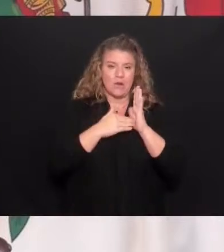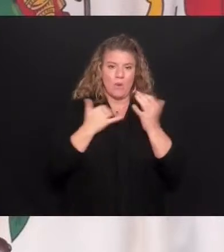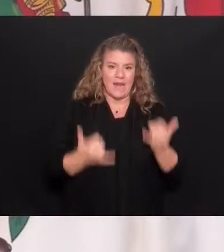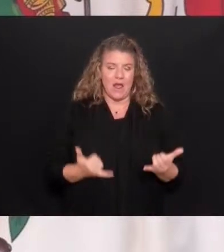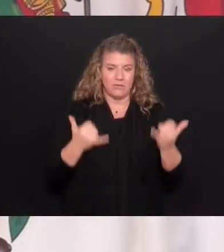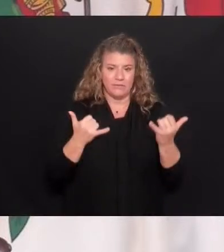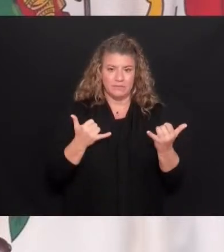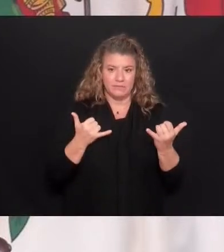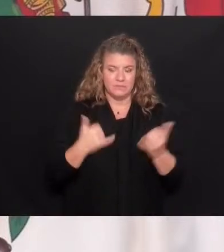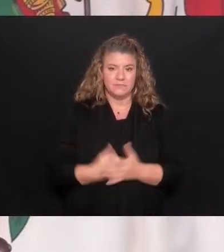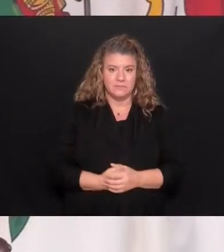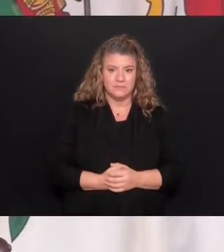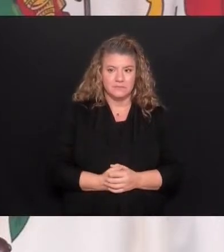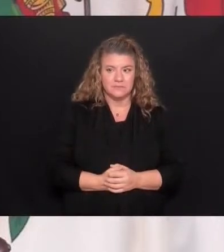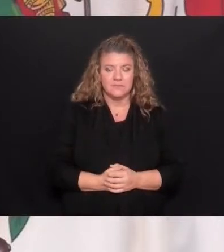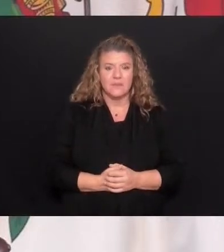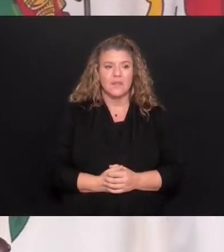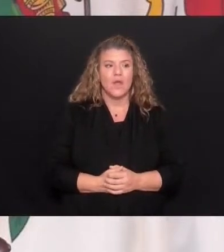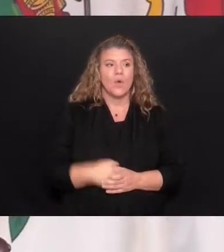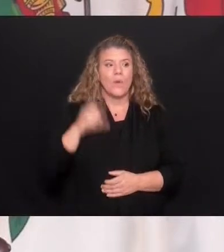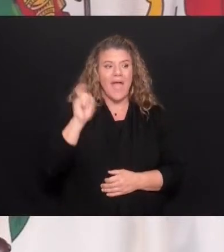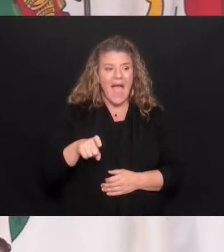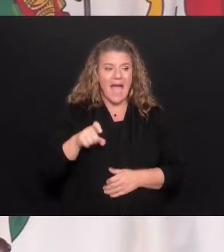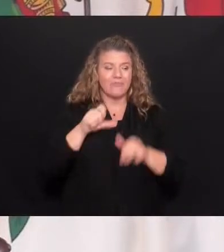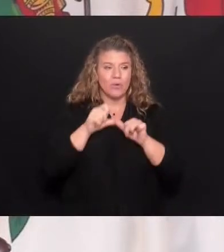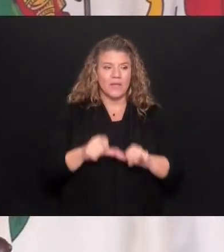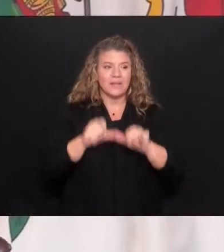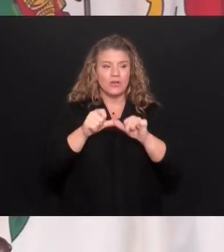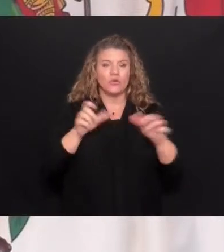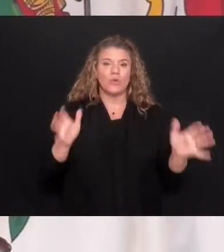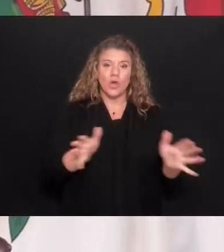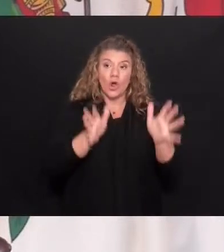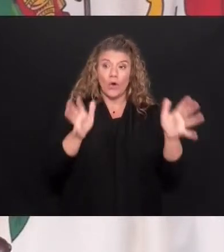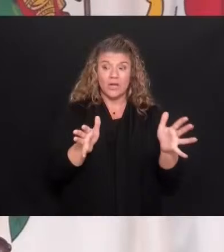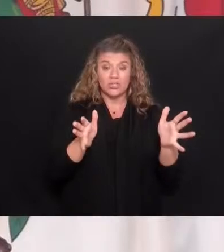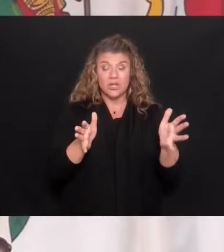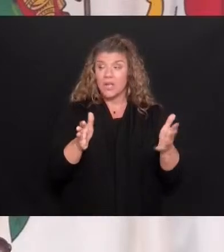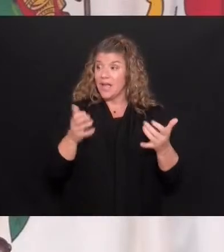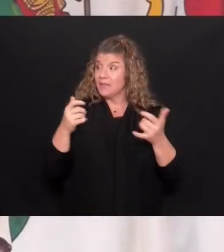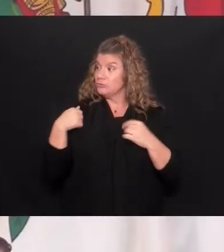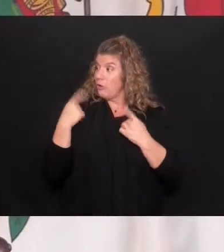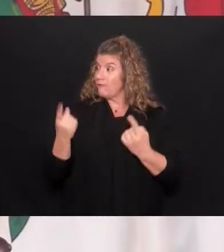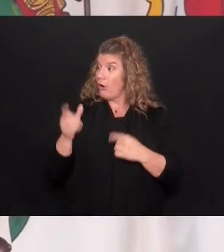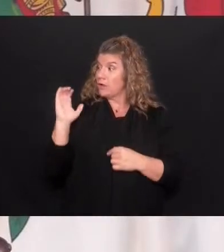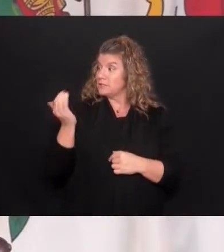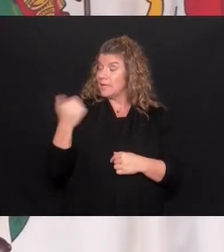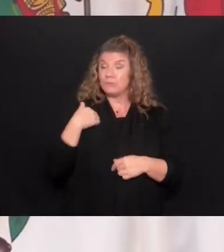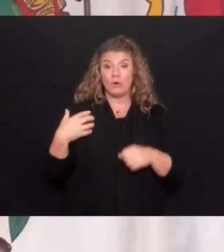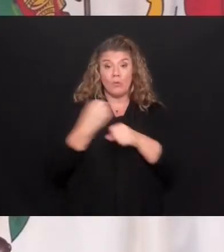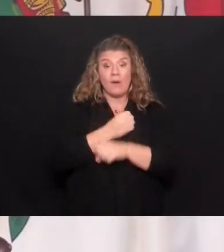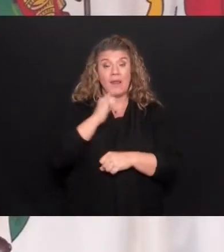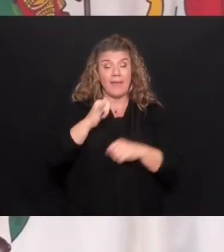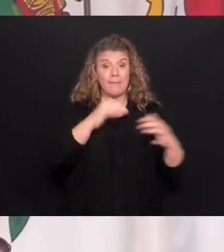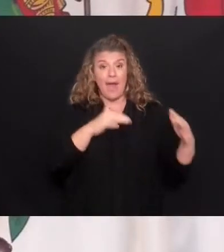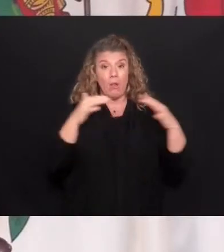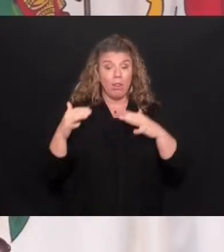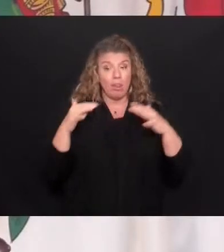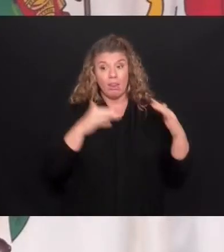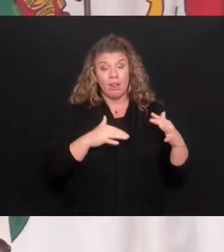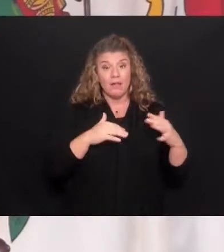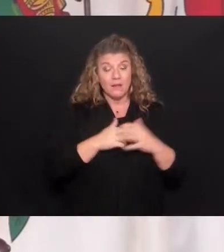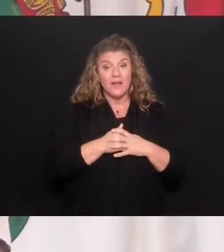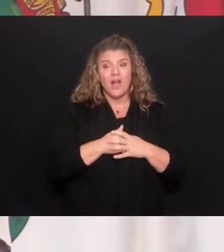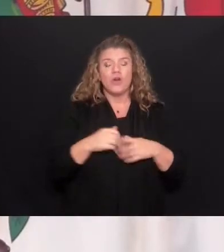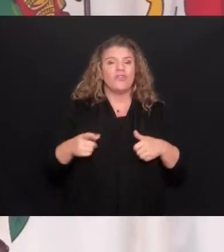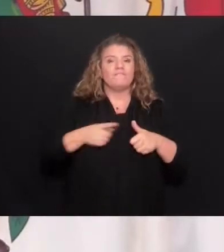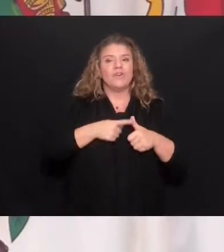time. You know, we have got to continue to encourage, and we're winning that battle. We're winning the battle. You know, on the first